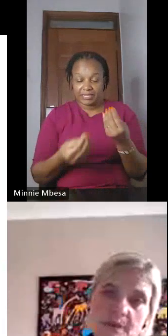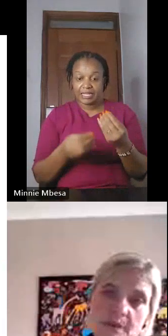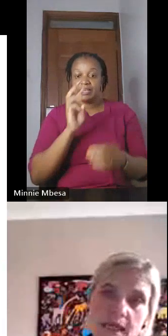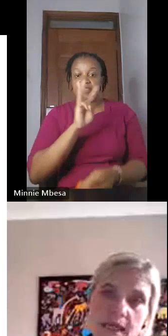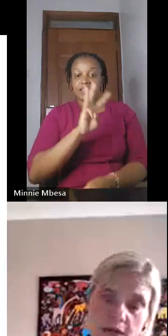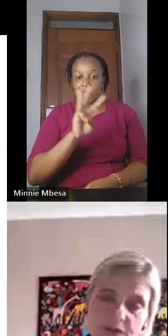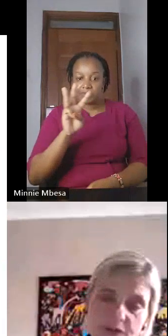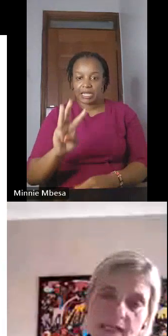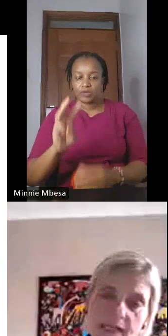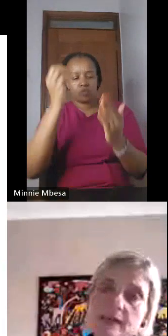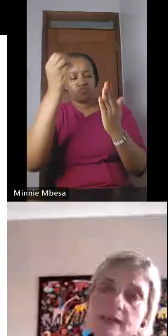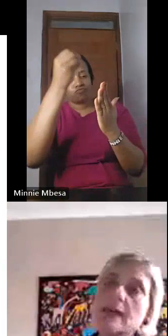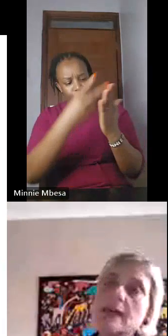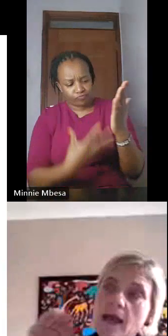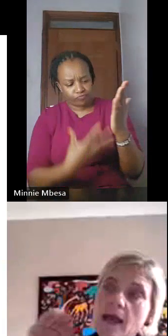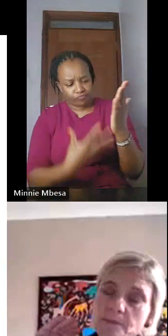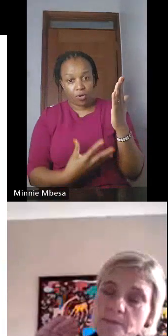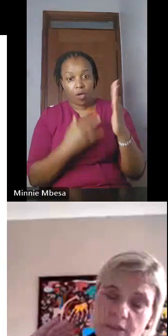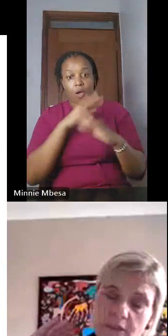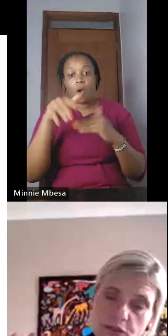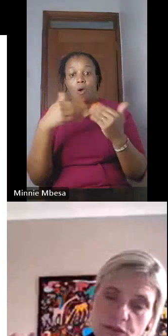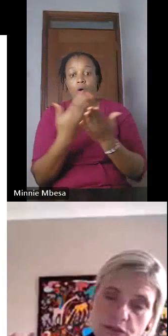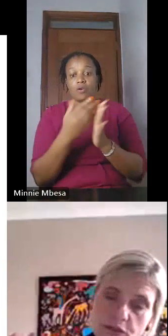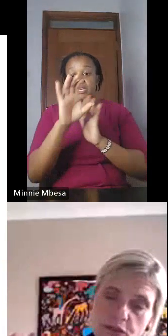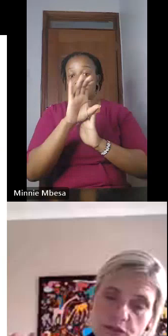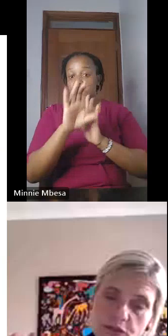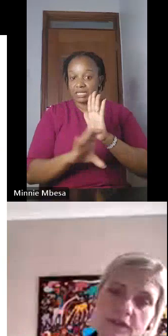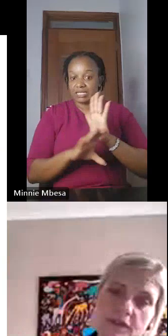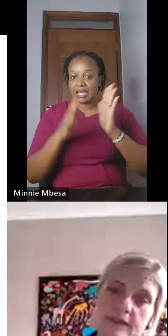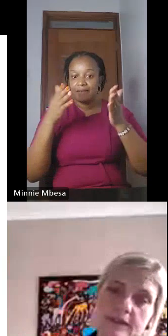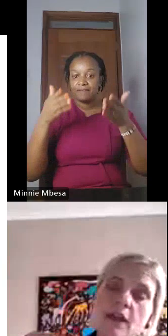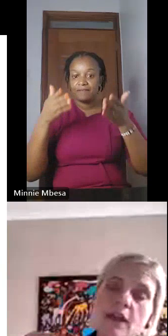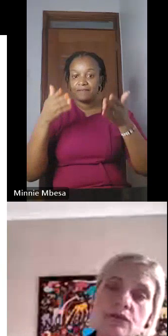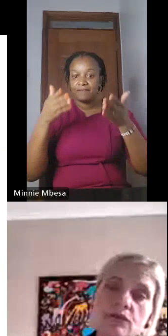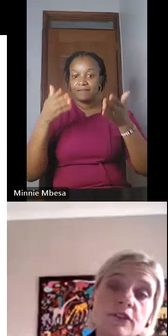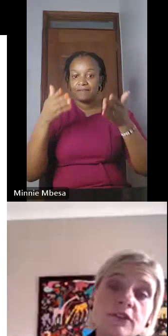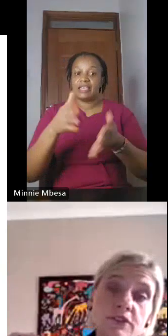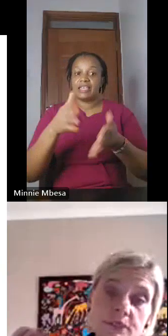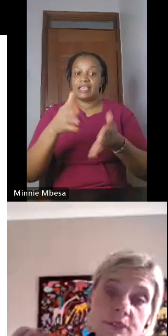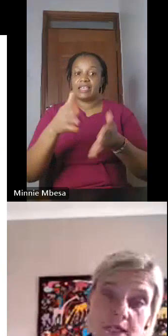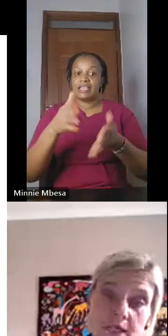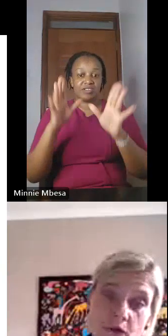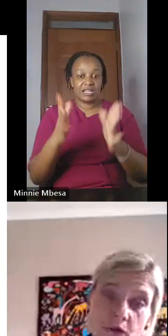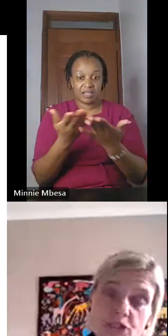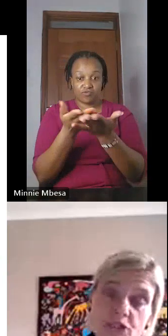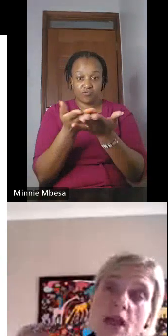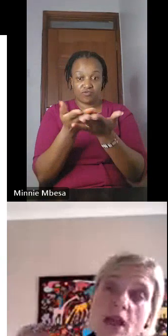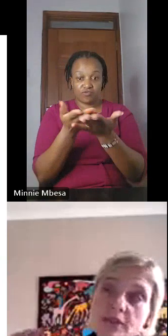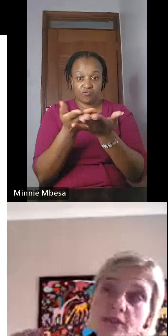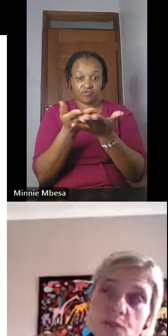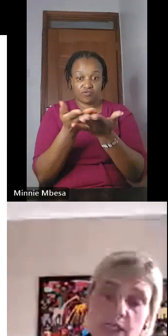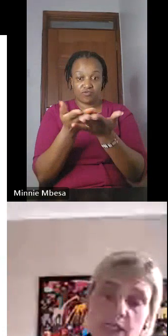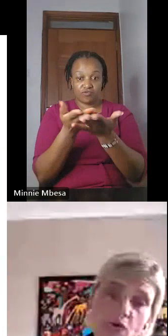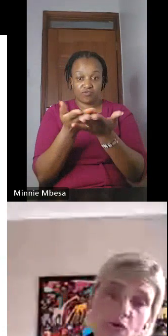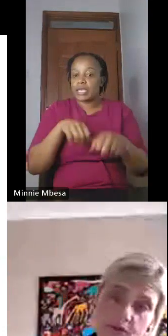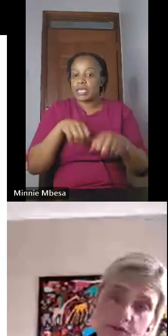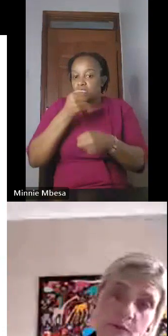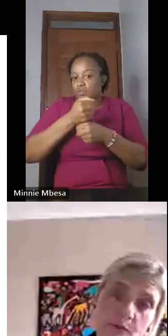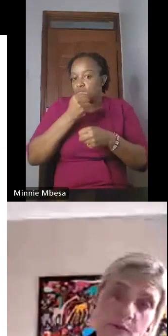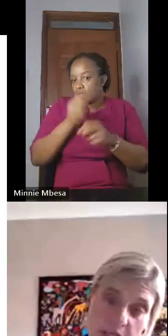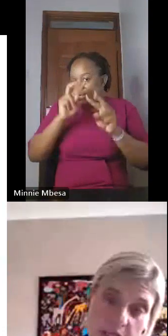are available in Australia um, to you so that you can go and do research as to